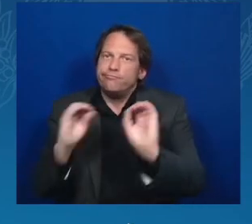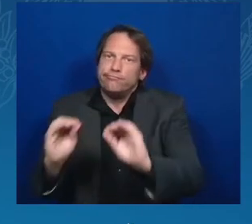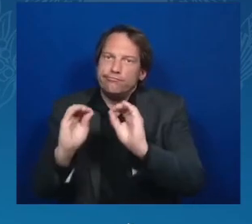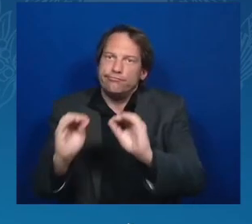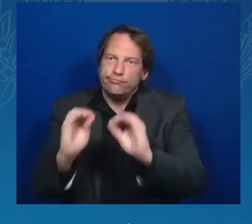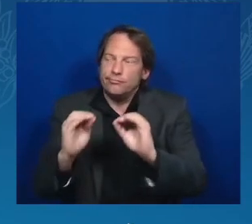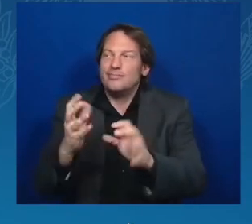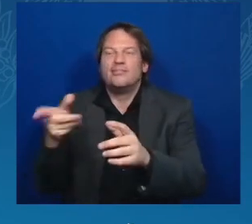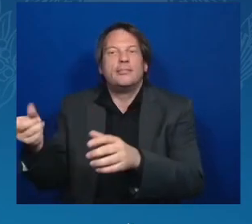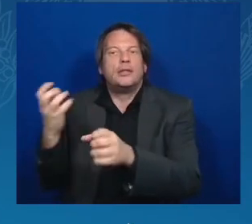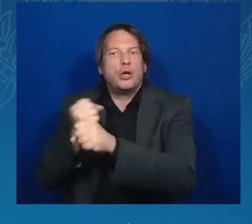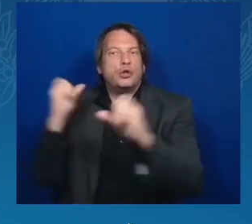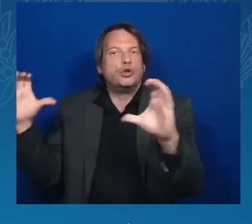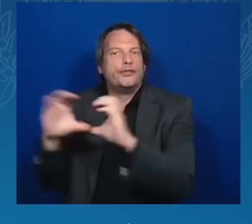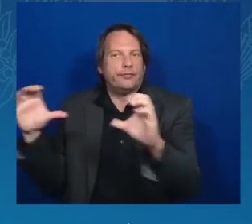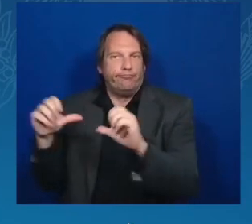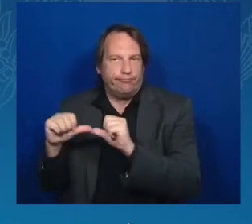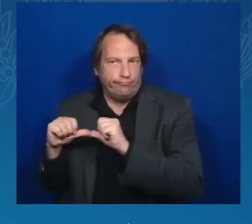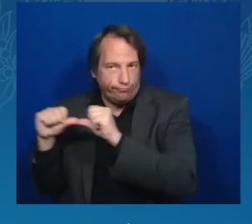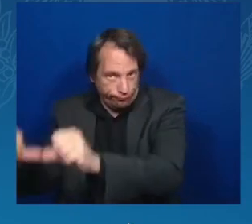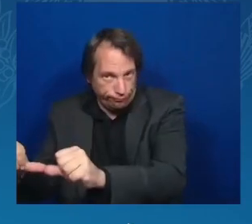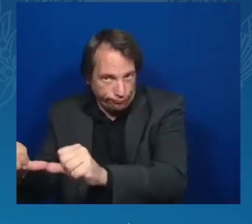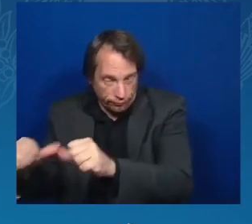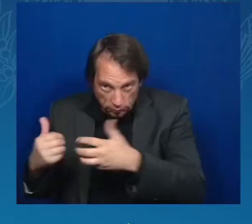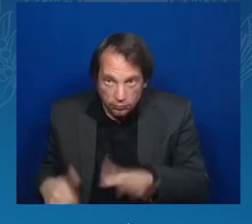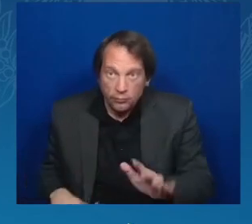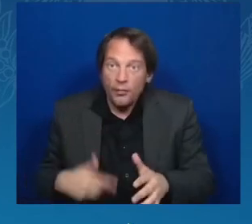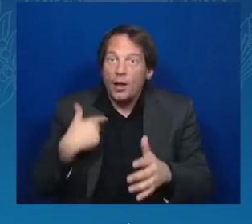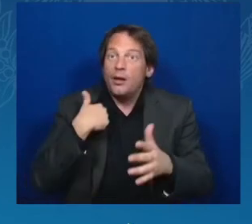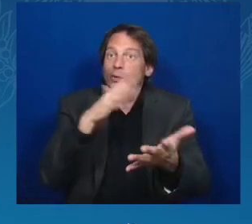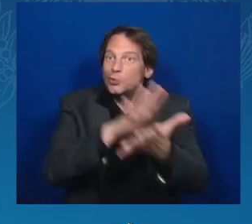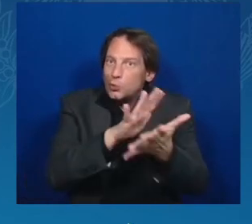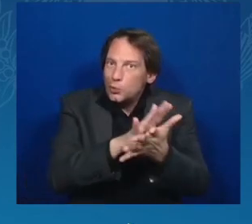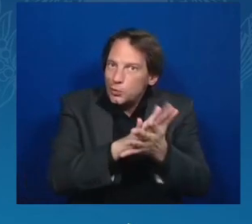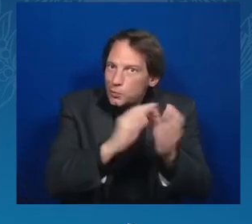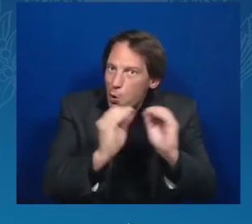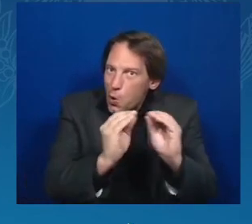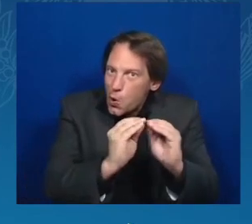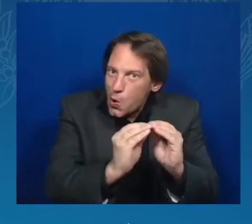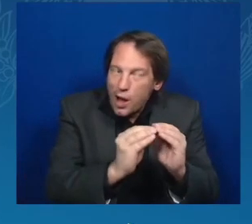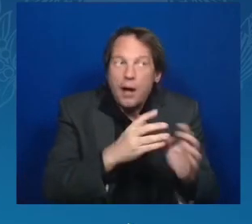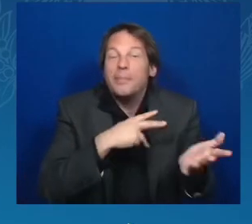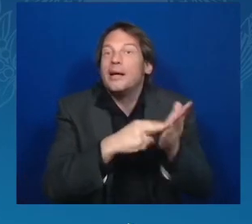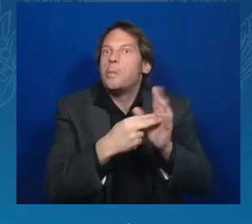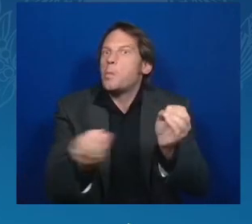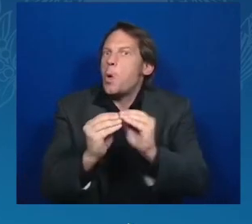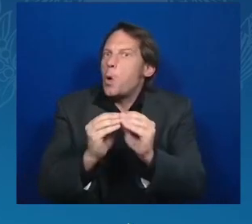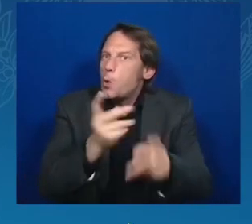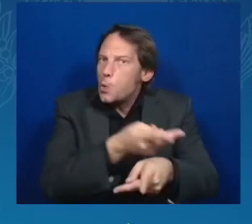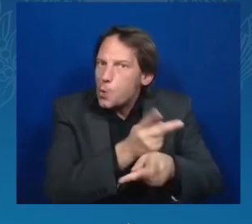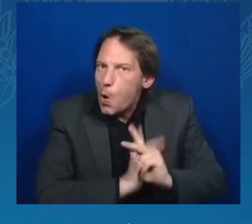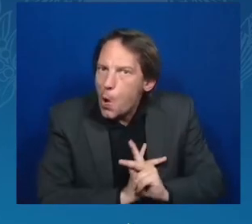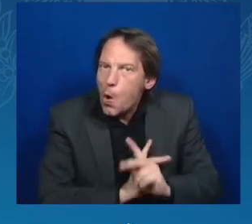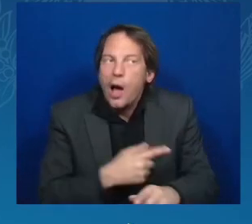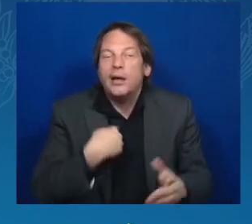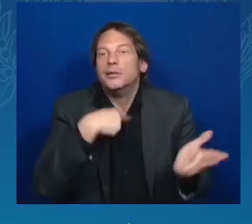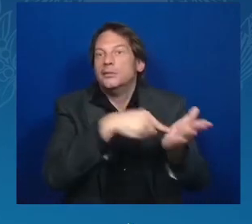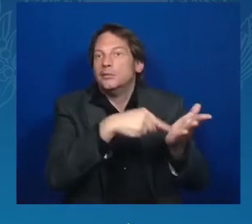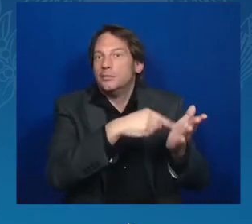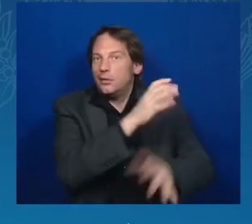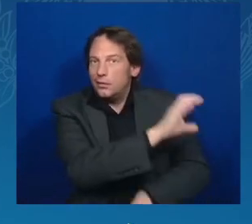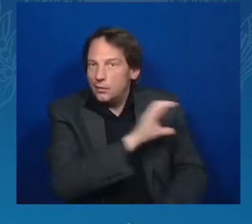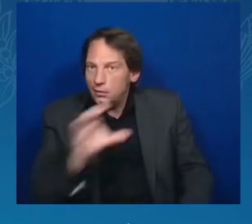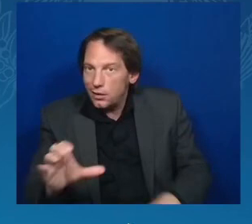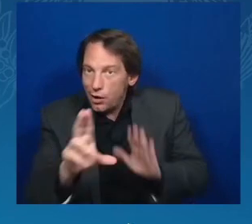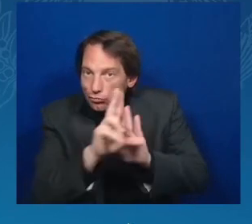my debt from my undergrad and then had to take out more loans to do my graduate studies in a reading certification program.